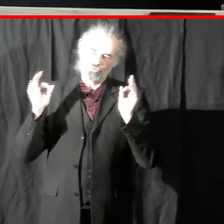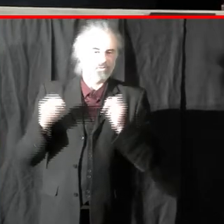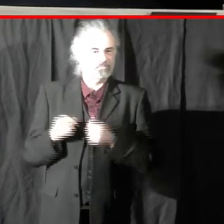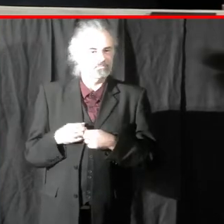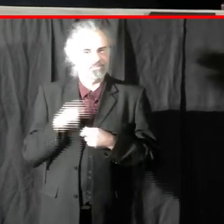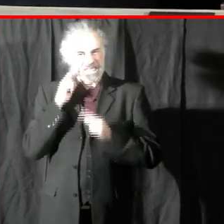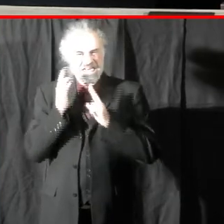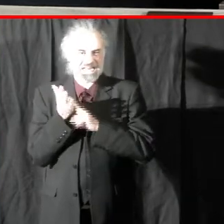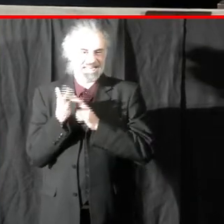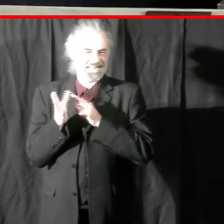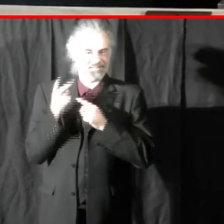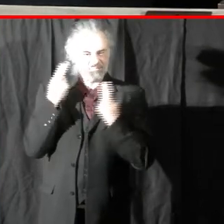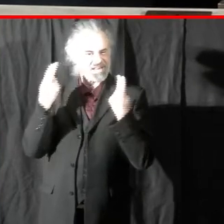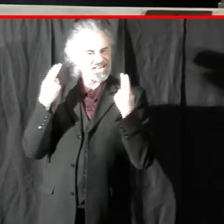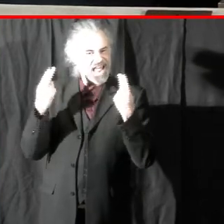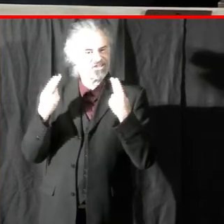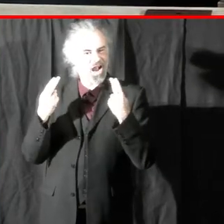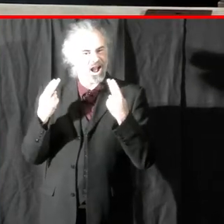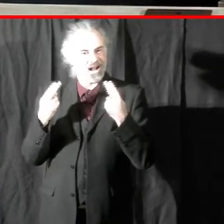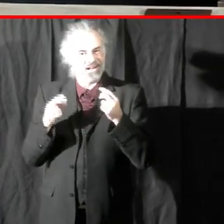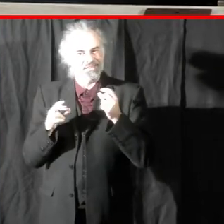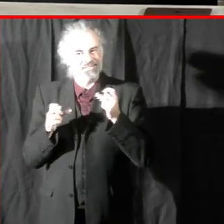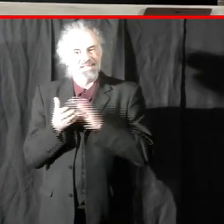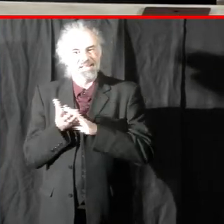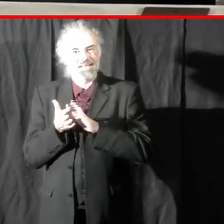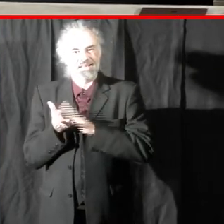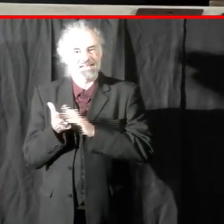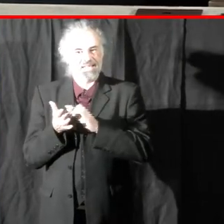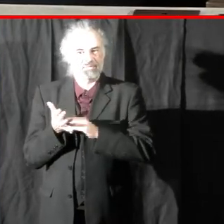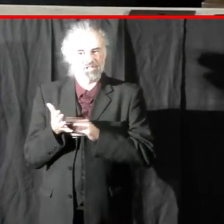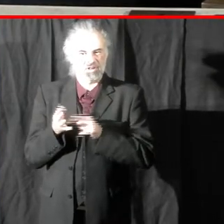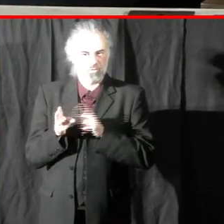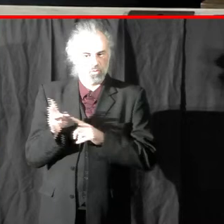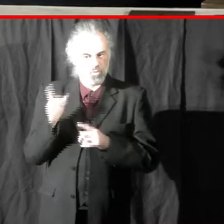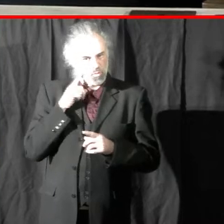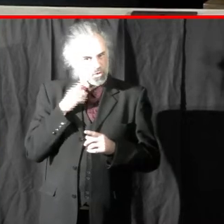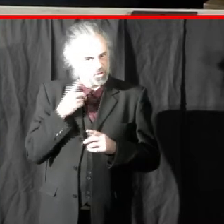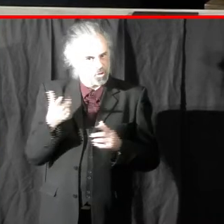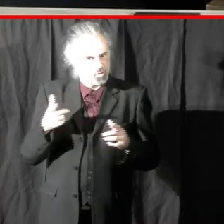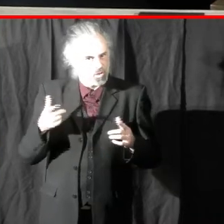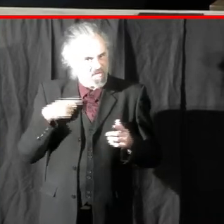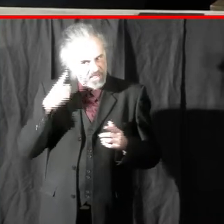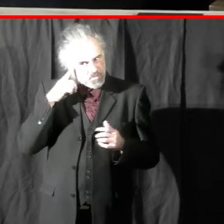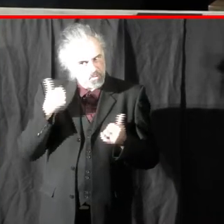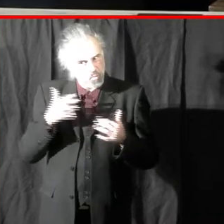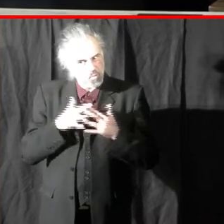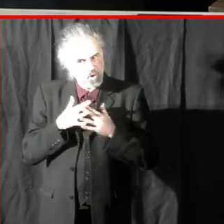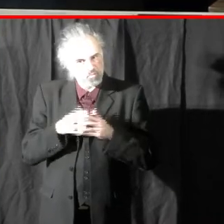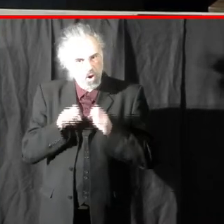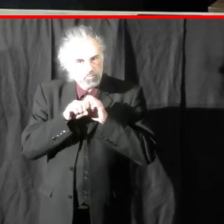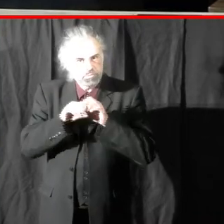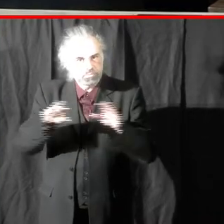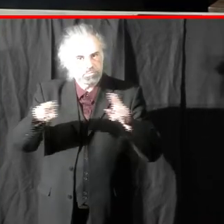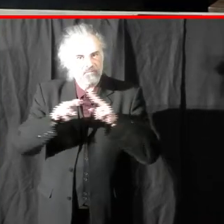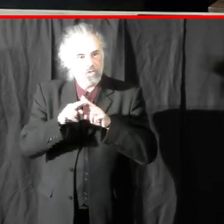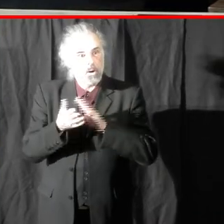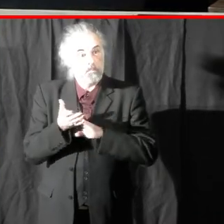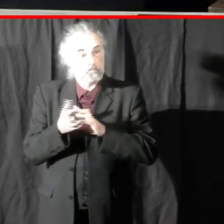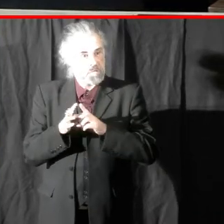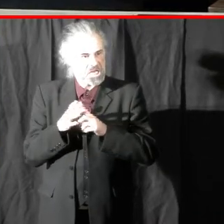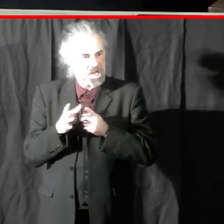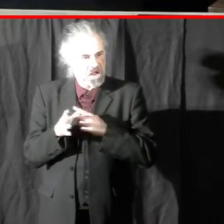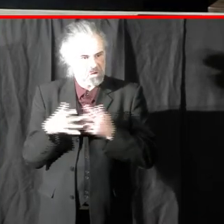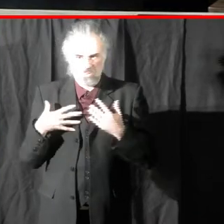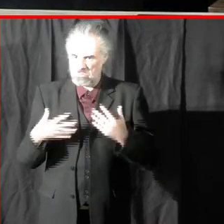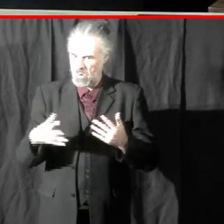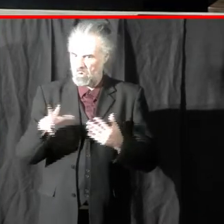done. I reckon we should capitalise on that and maybe get something out to the media. What do you think? Sure, the more exposure we can get for the lab,